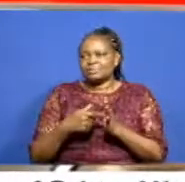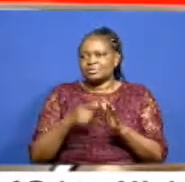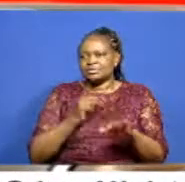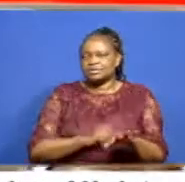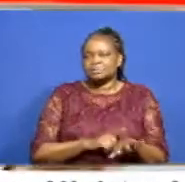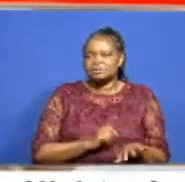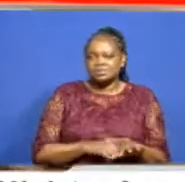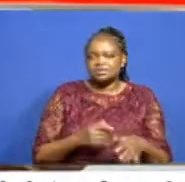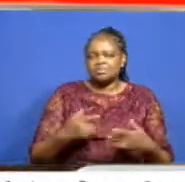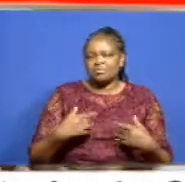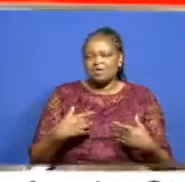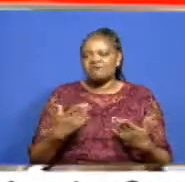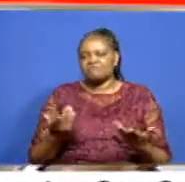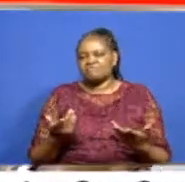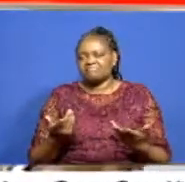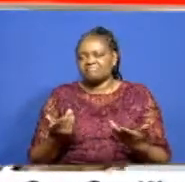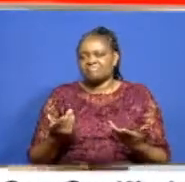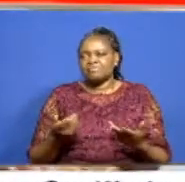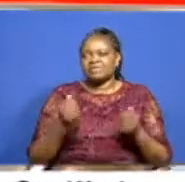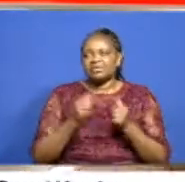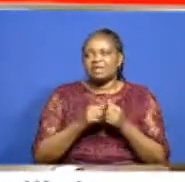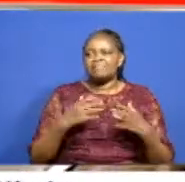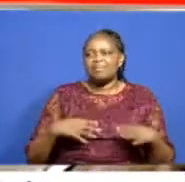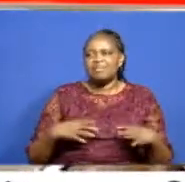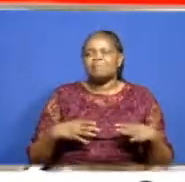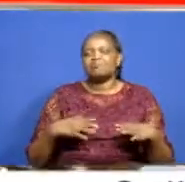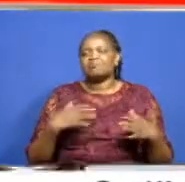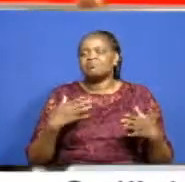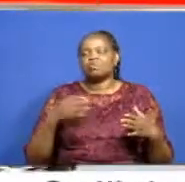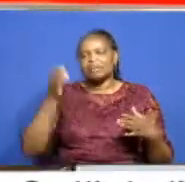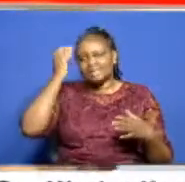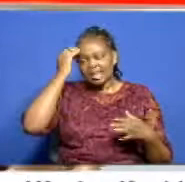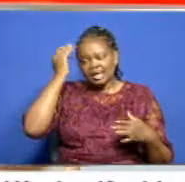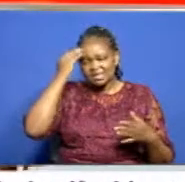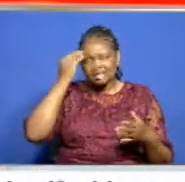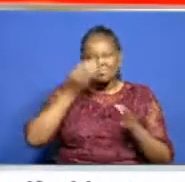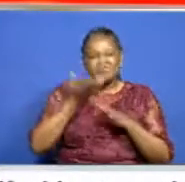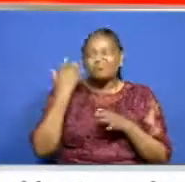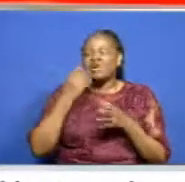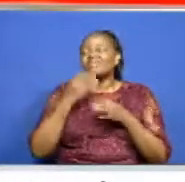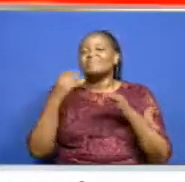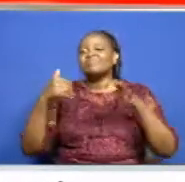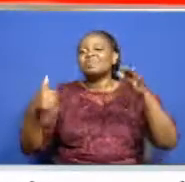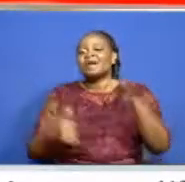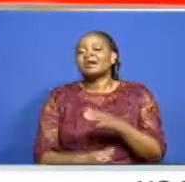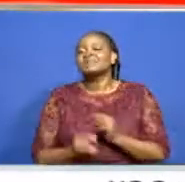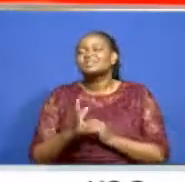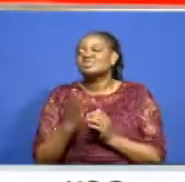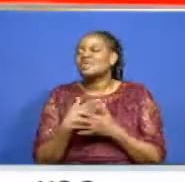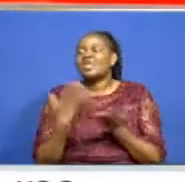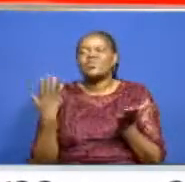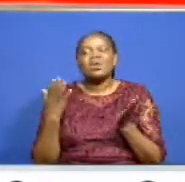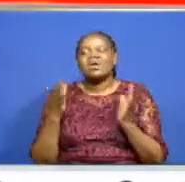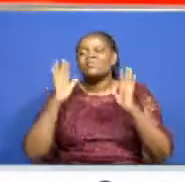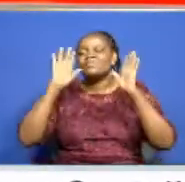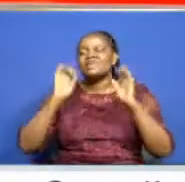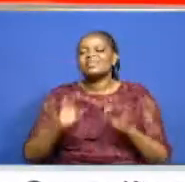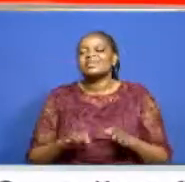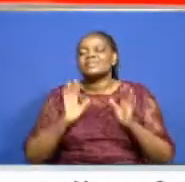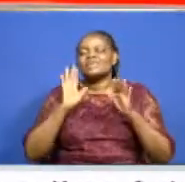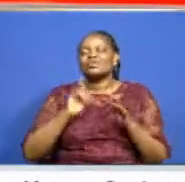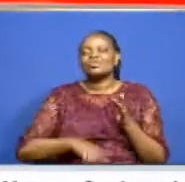instruction. And it did not matter whether it was under 3 or not. That's the reason for which, when you look at this,